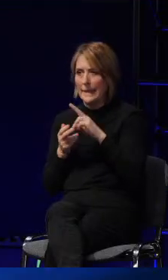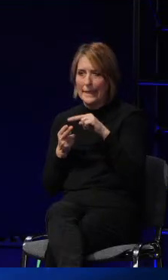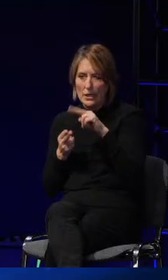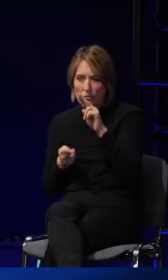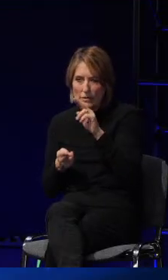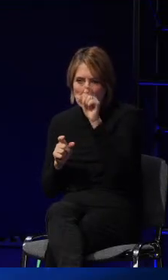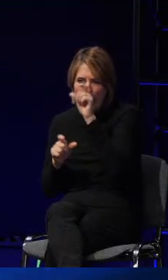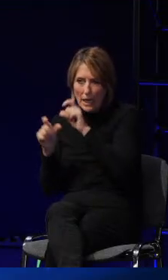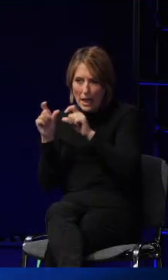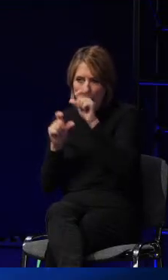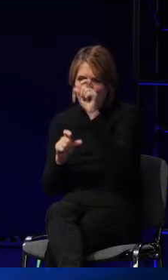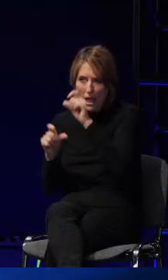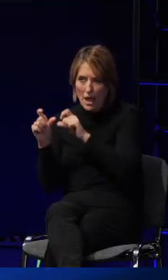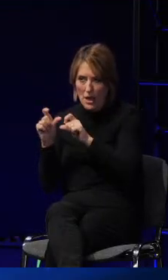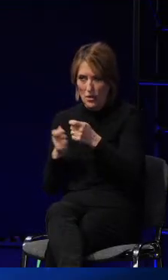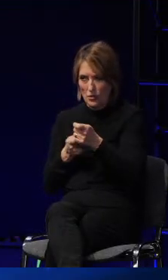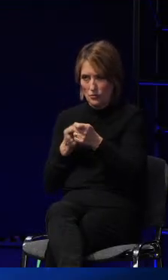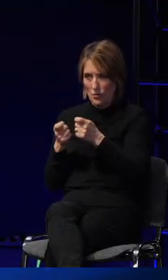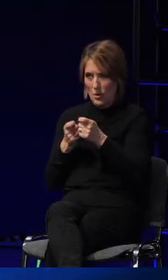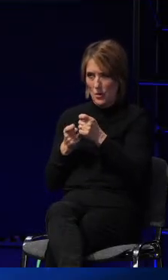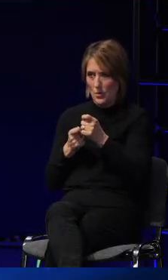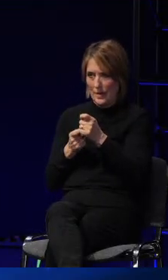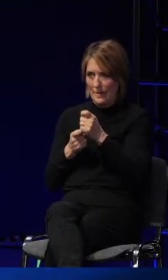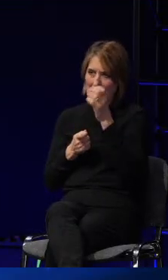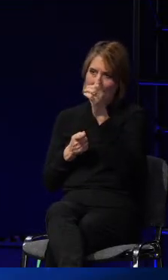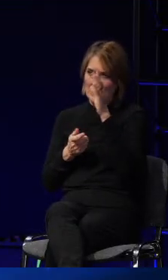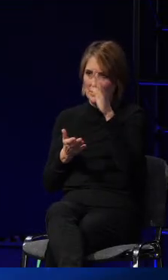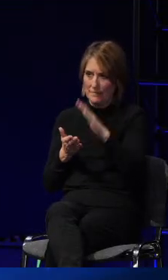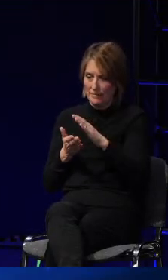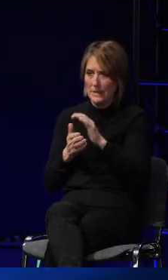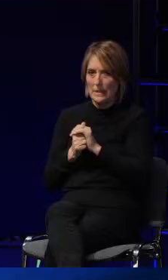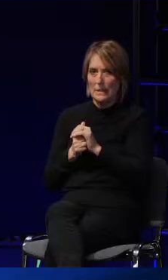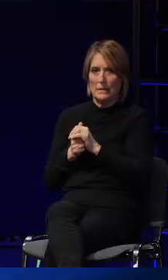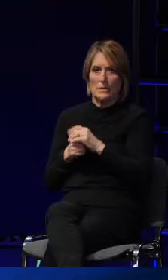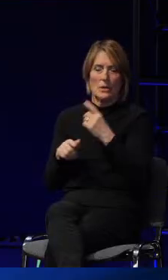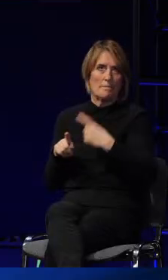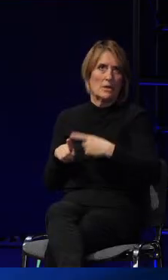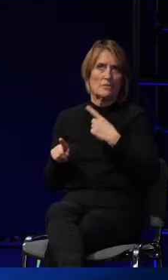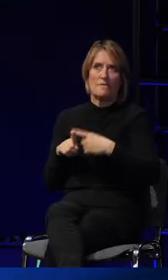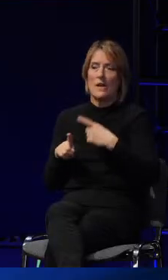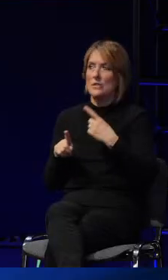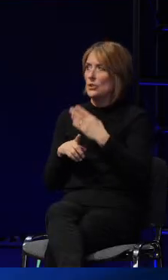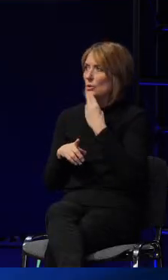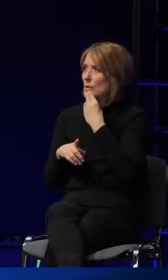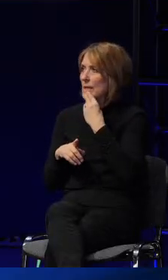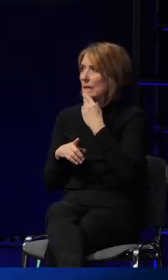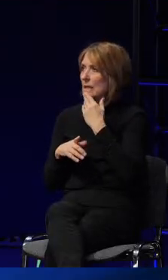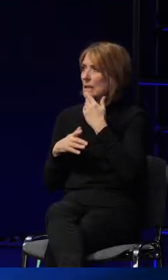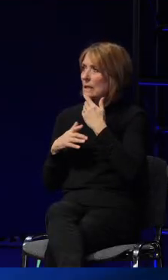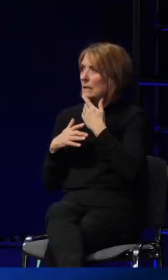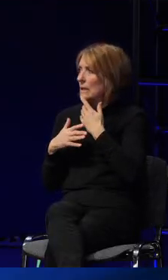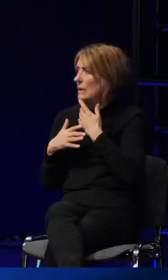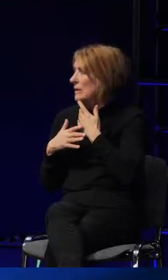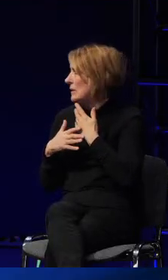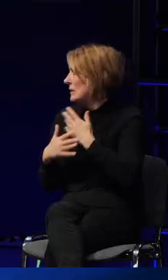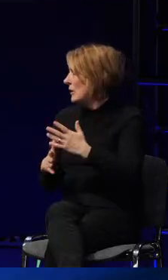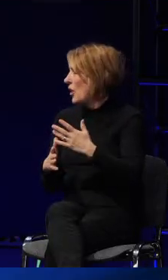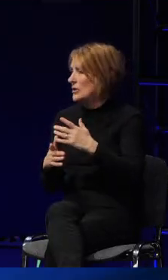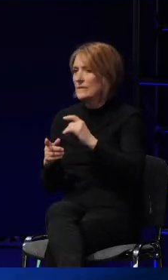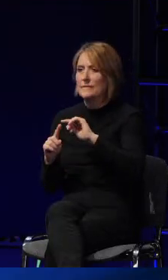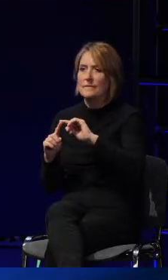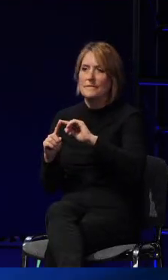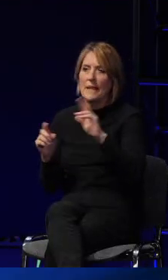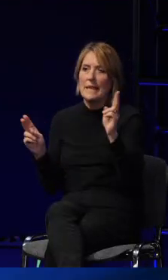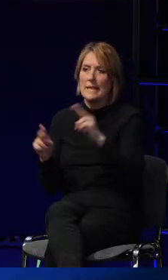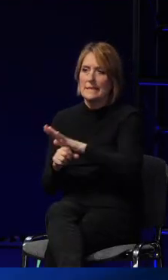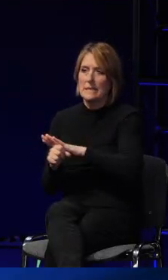lower percentages. We're working with much faster ISOs and cameras and stuff, and we're using a lot less light in more difficult scenarios. I